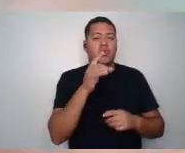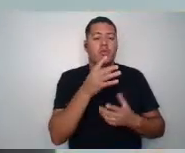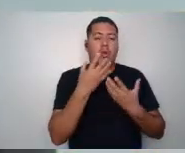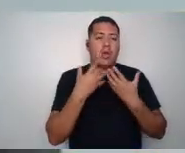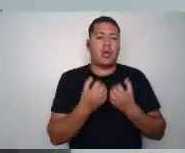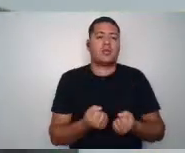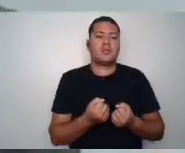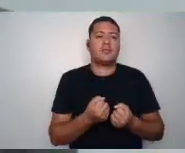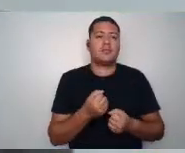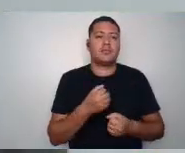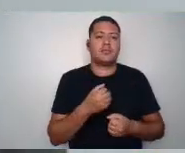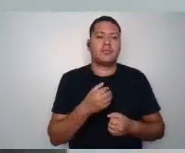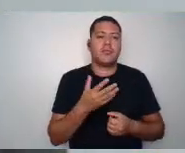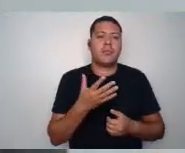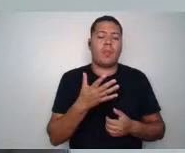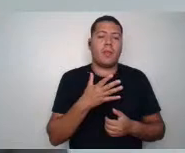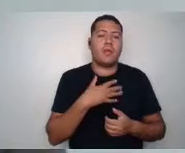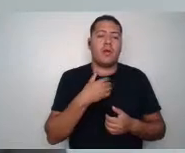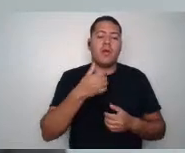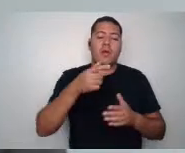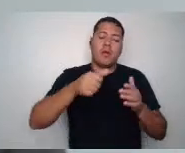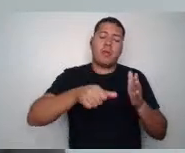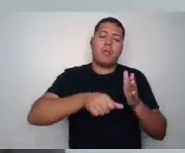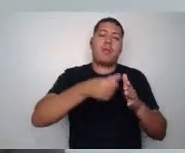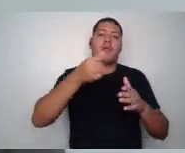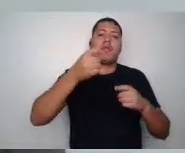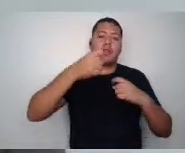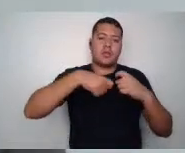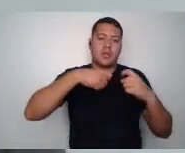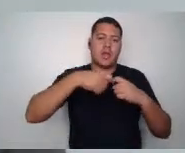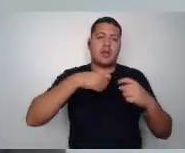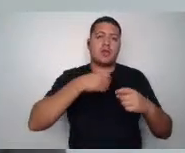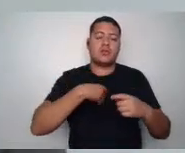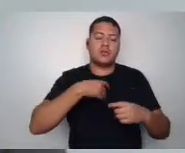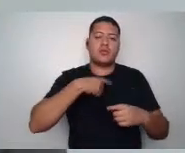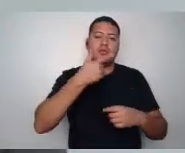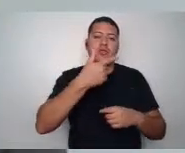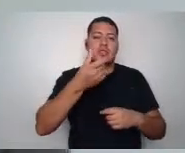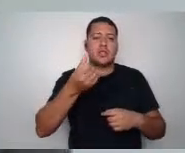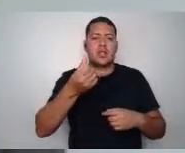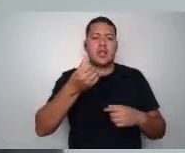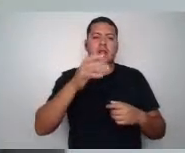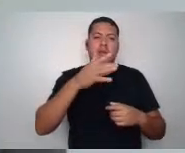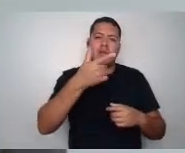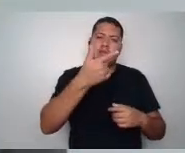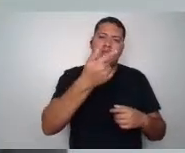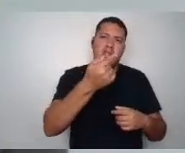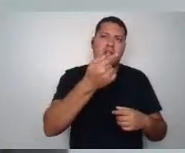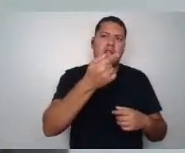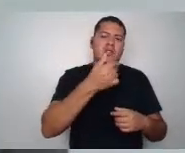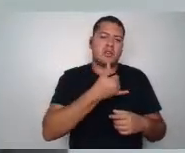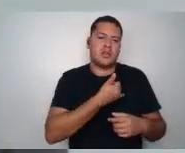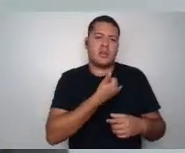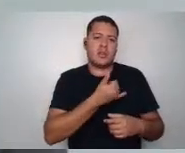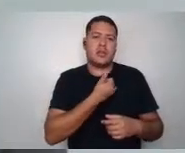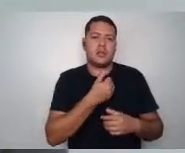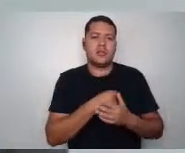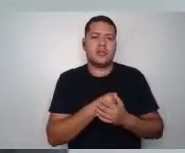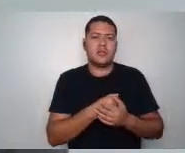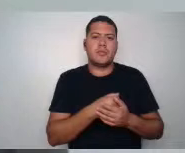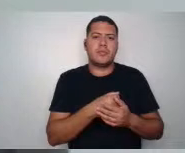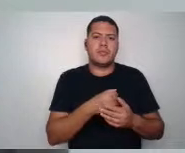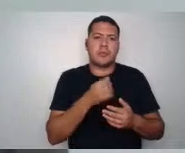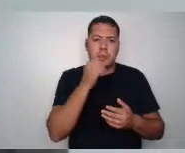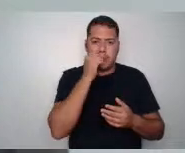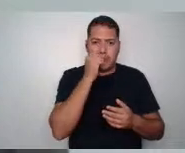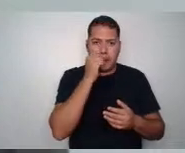sin. And I had my first same-sex relation when I was